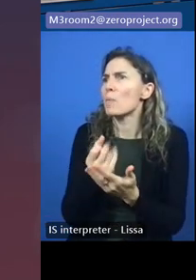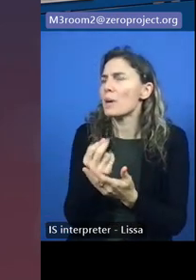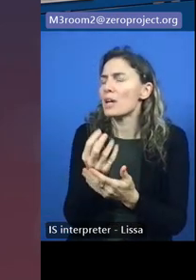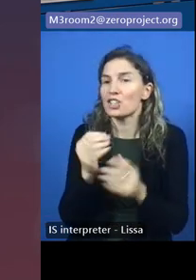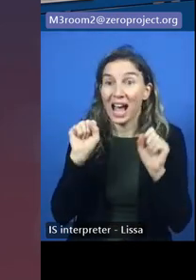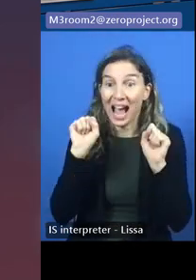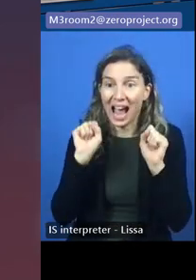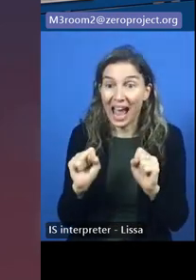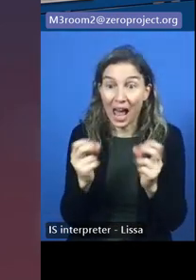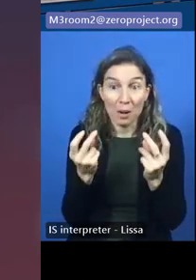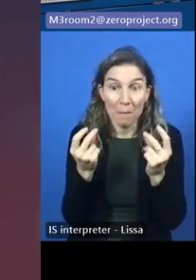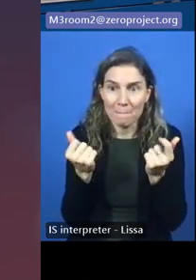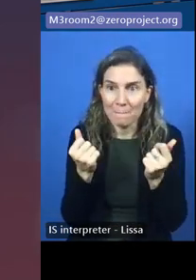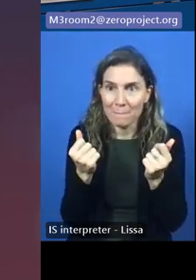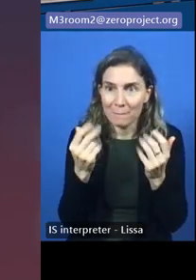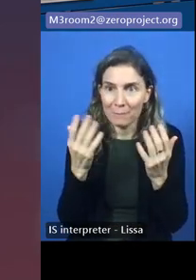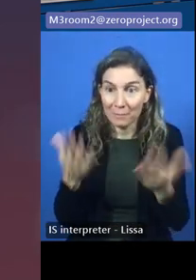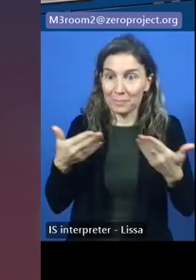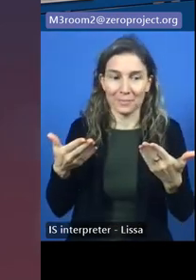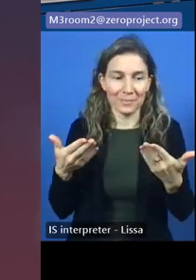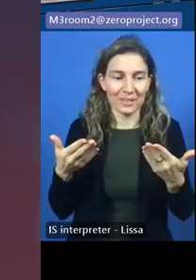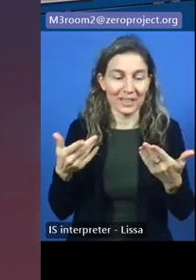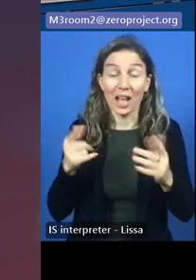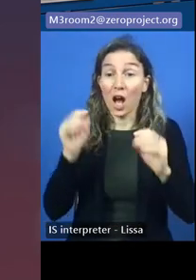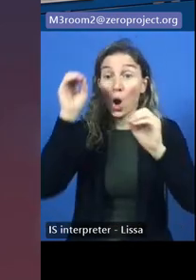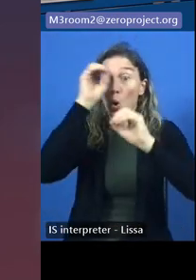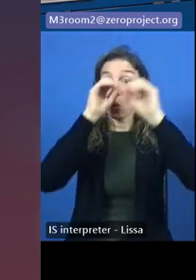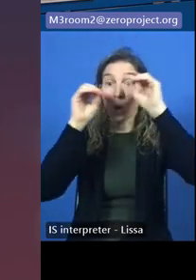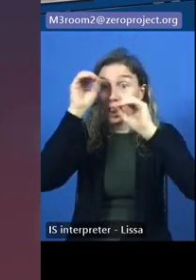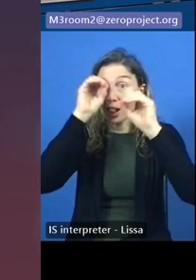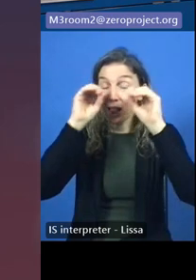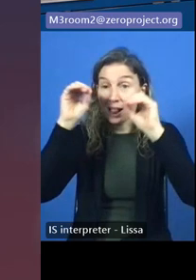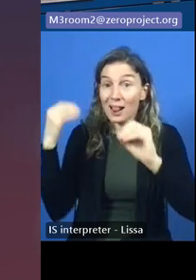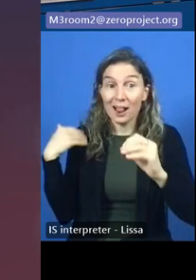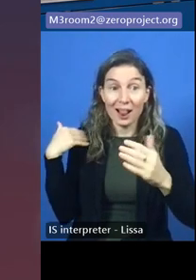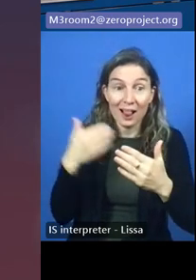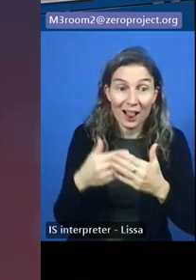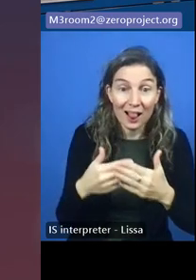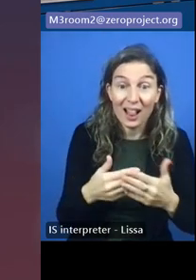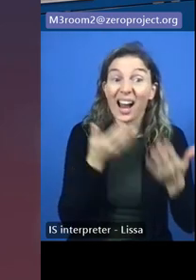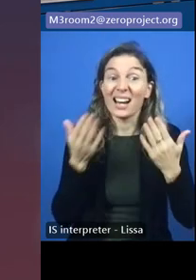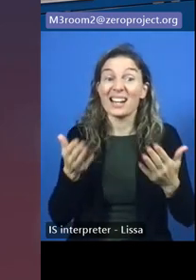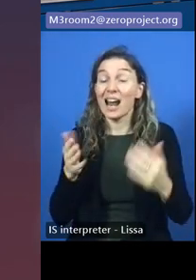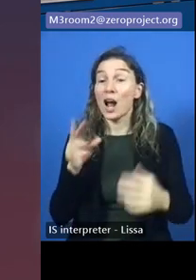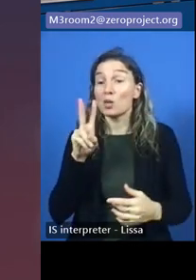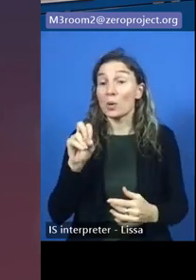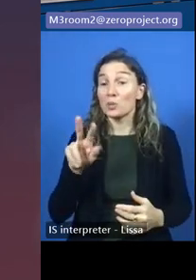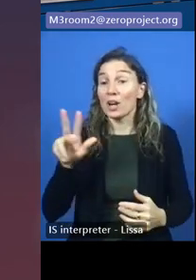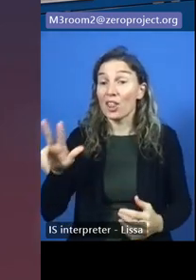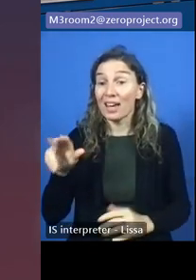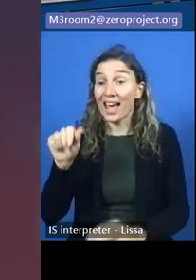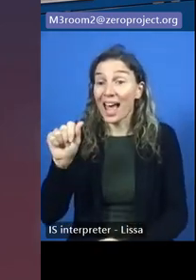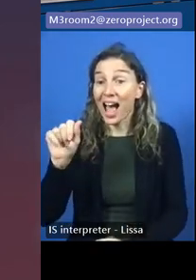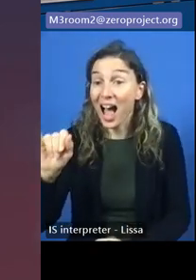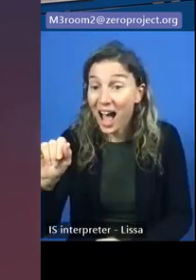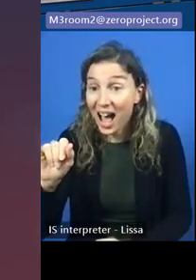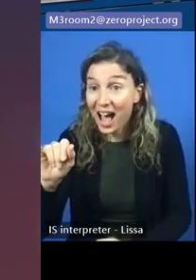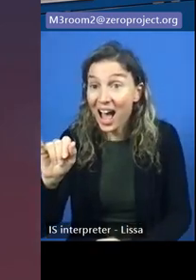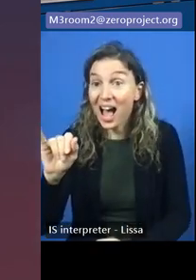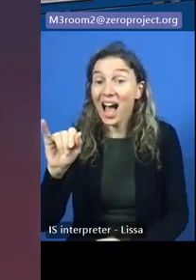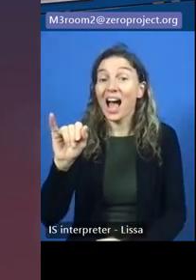You Google. Since 2023, we have access to artificial intelligence. Well, there's some